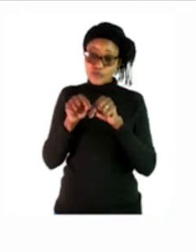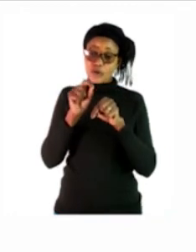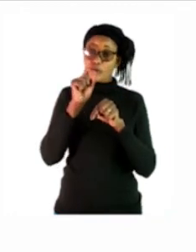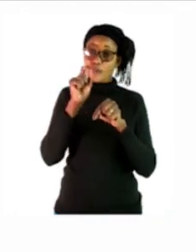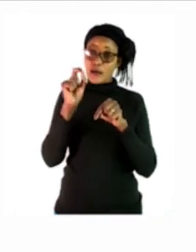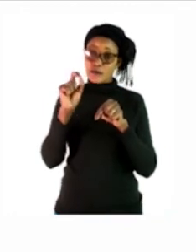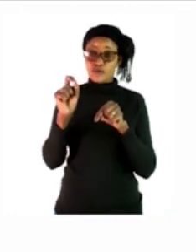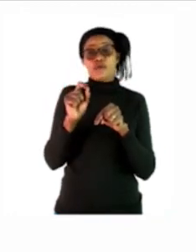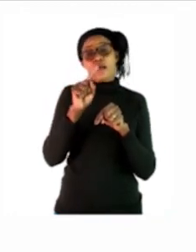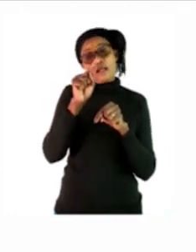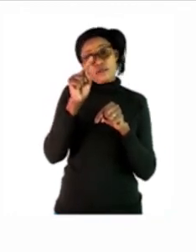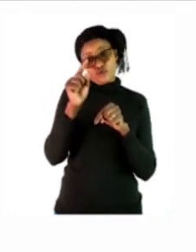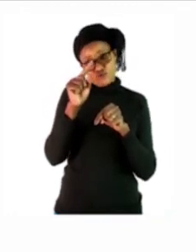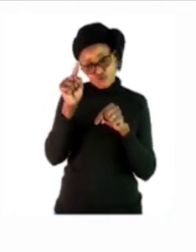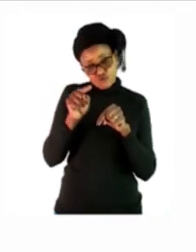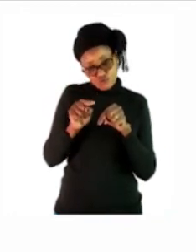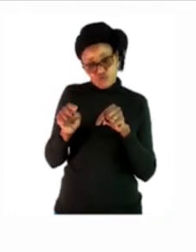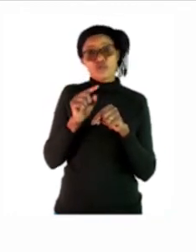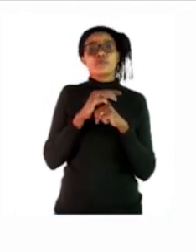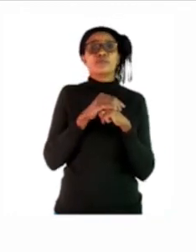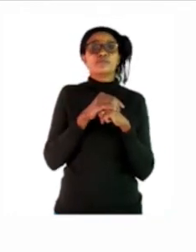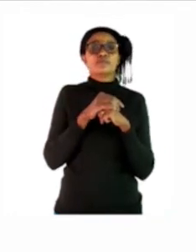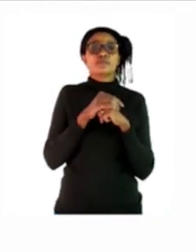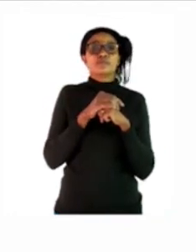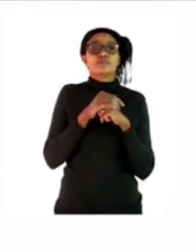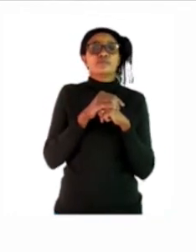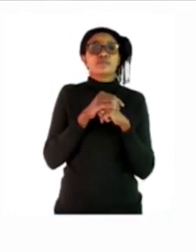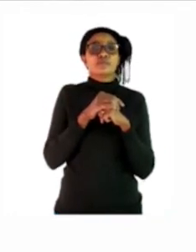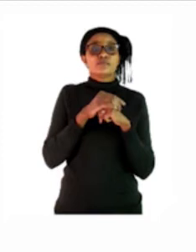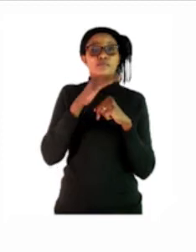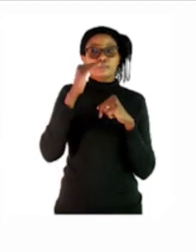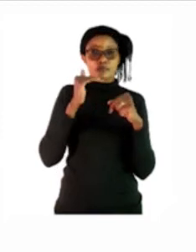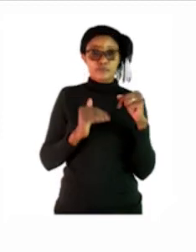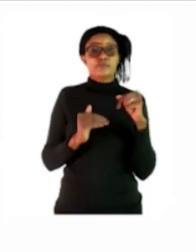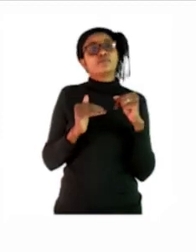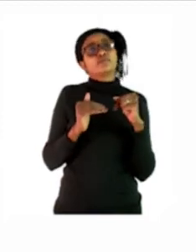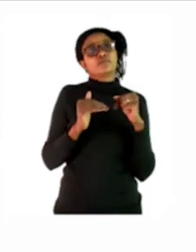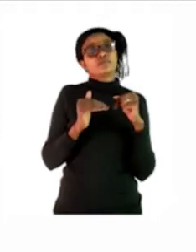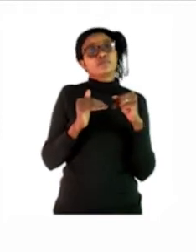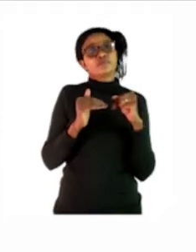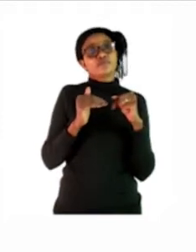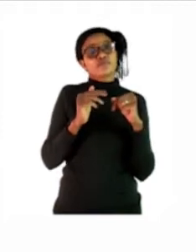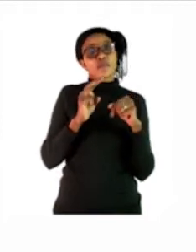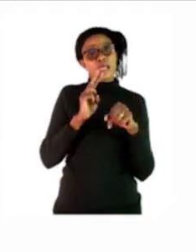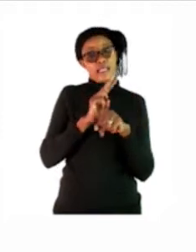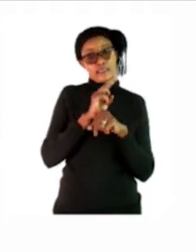at the last box of the train. Go to the second